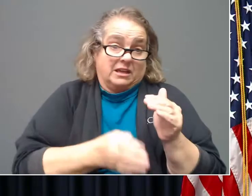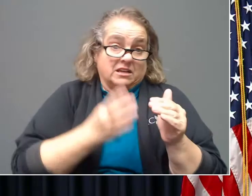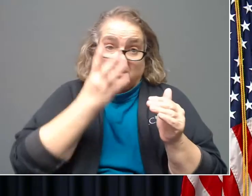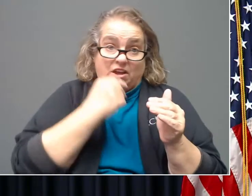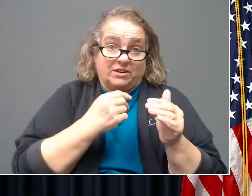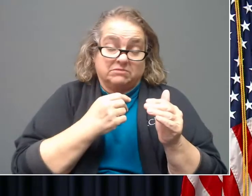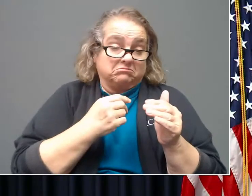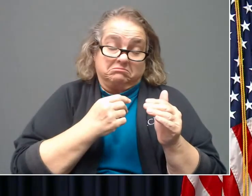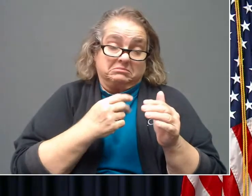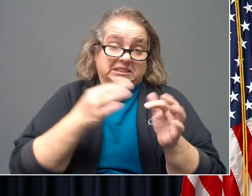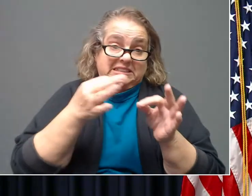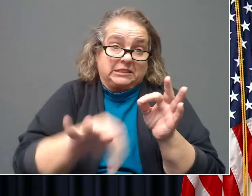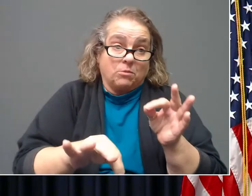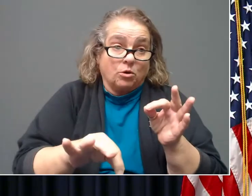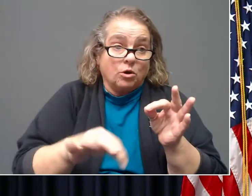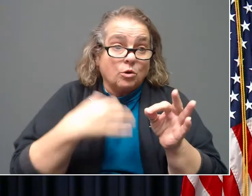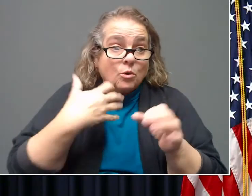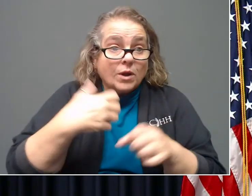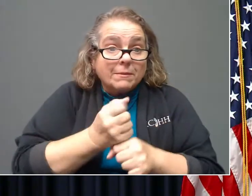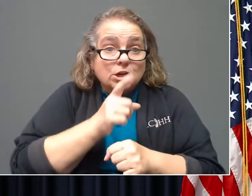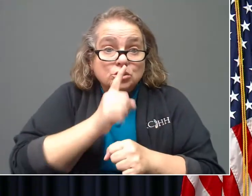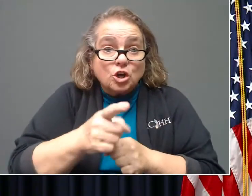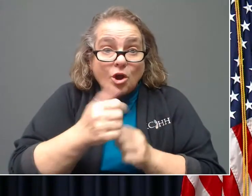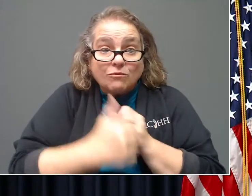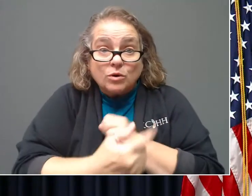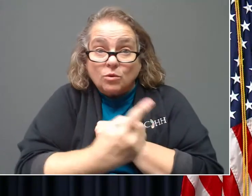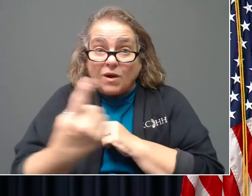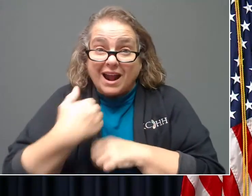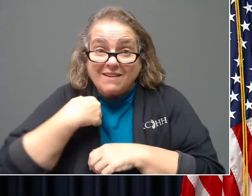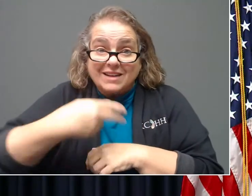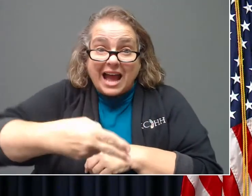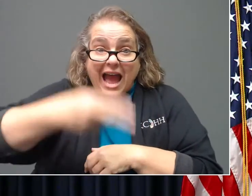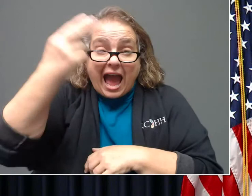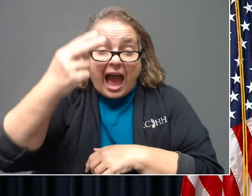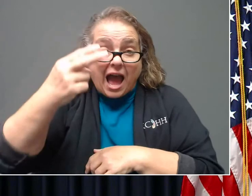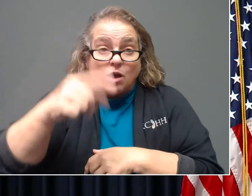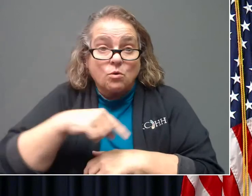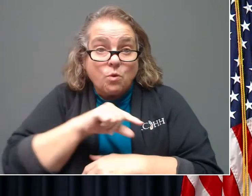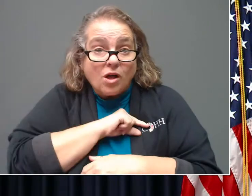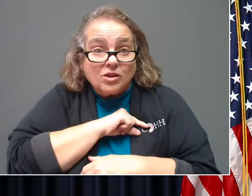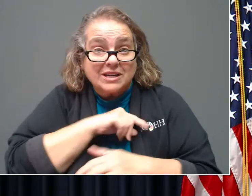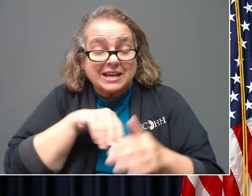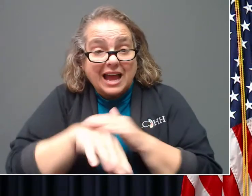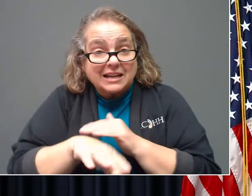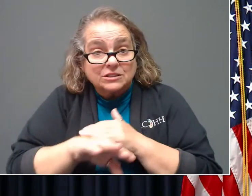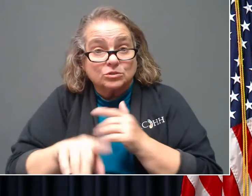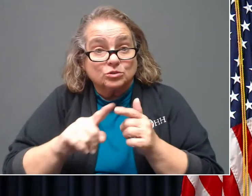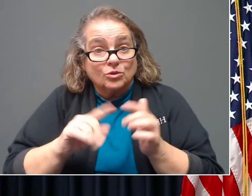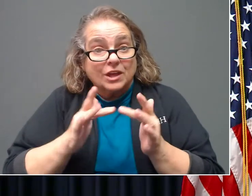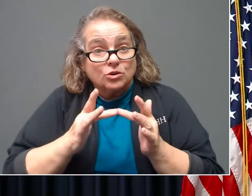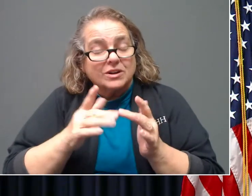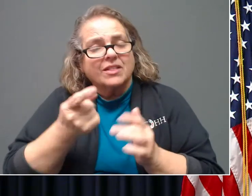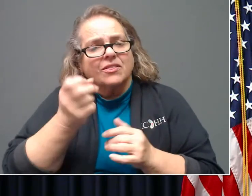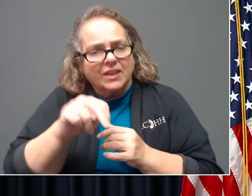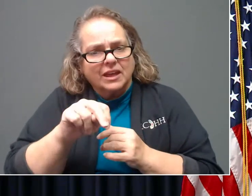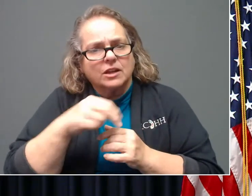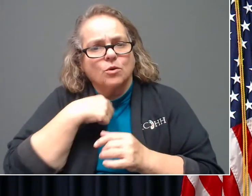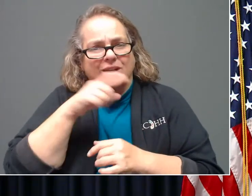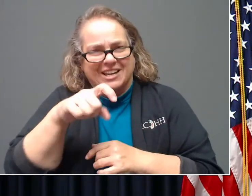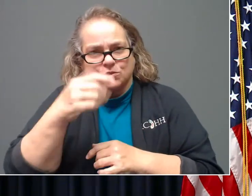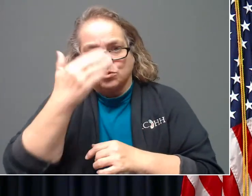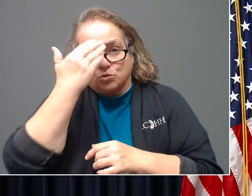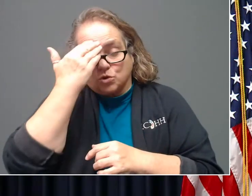that everybody has high quality access to the internet, then we need to know